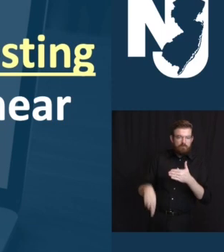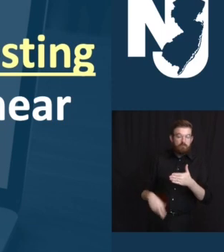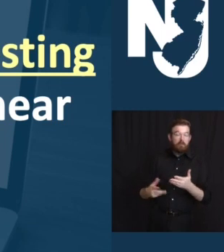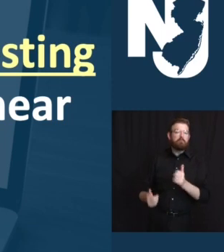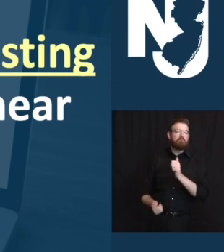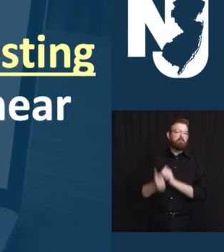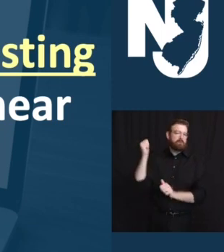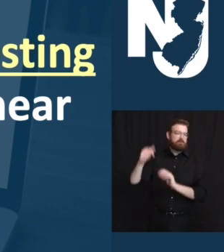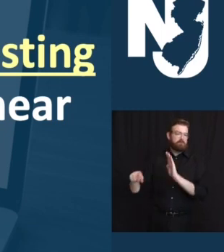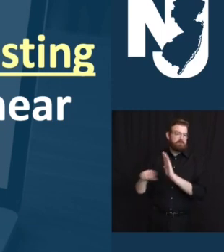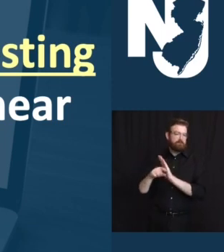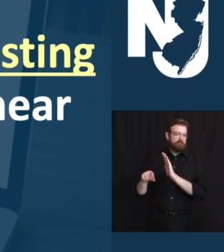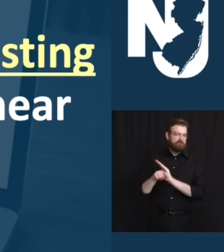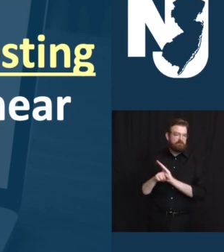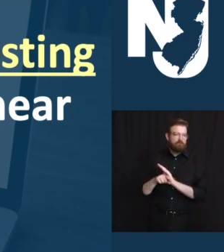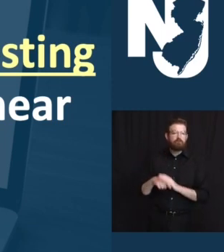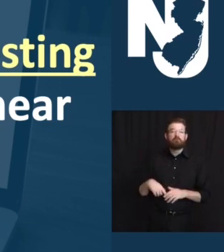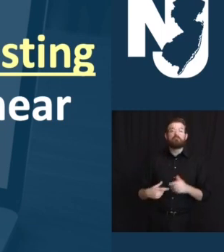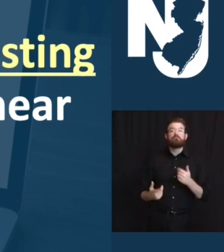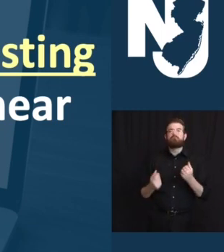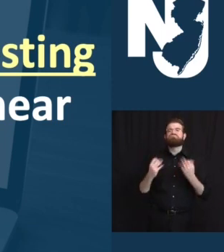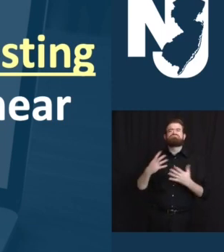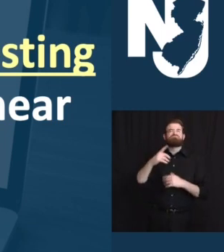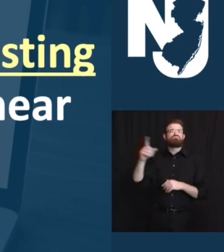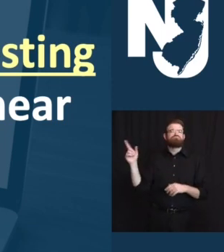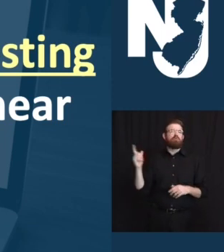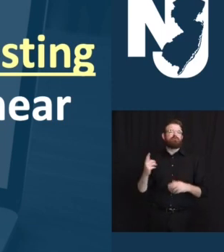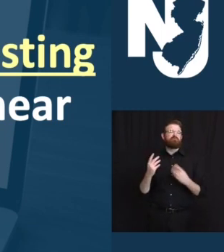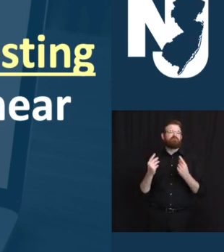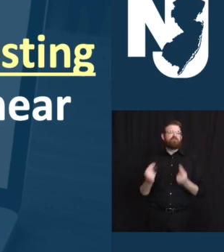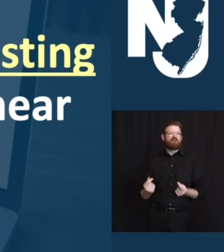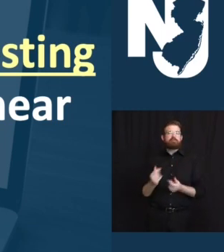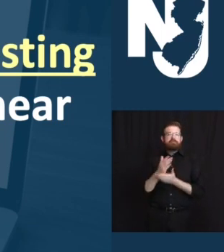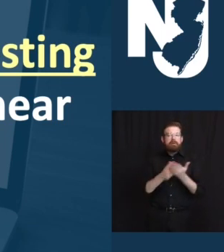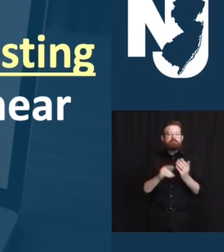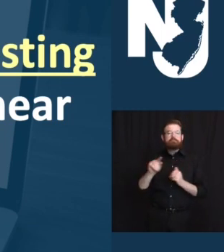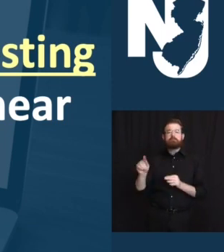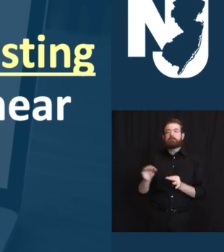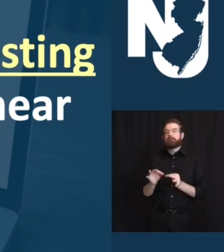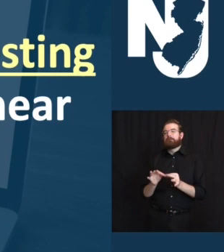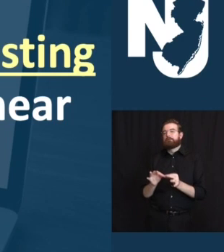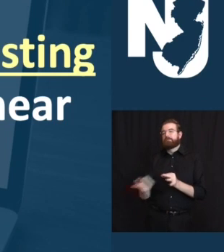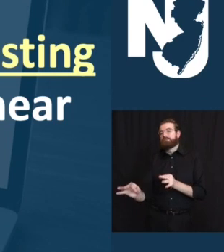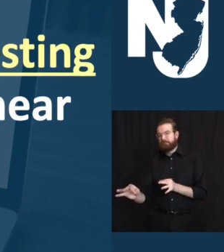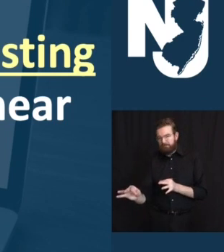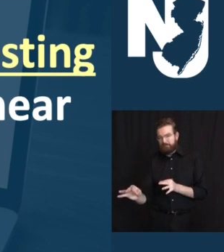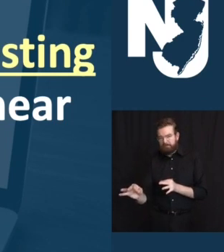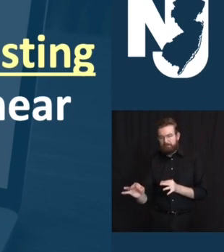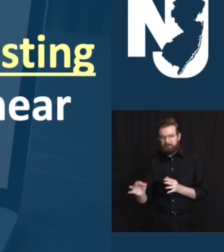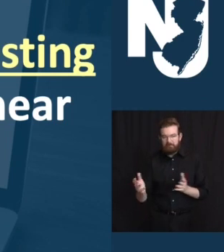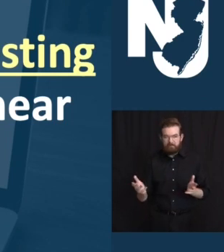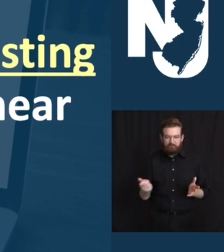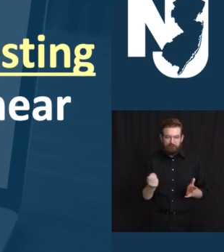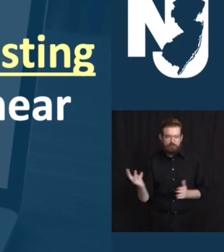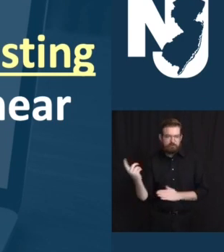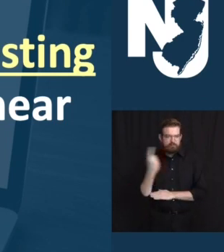And it's not surprising. I think it's largely due to a strain on the reagent, the national